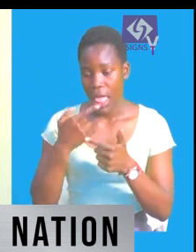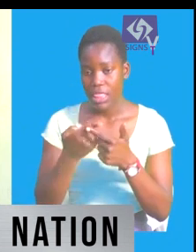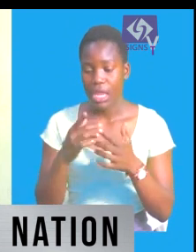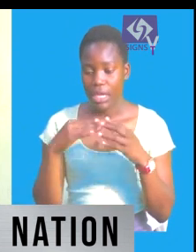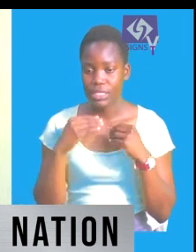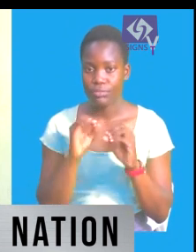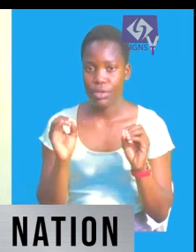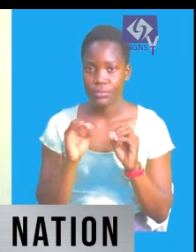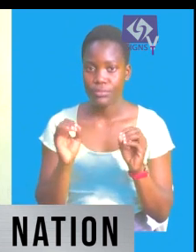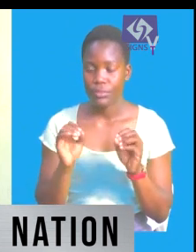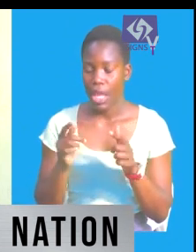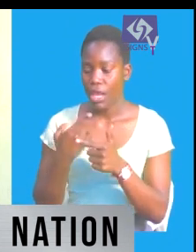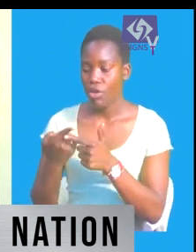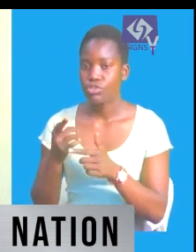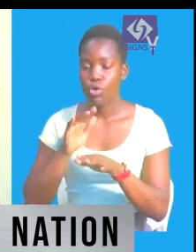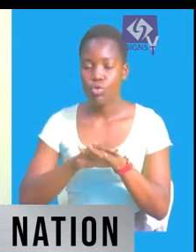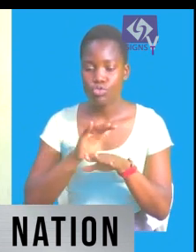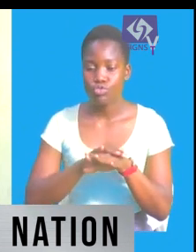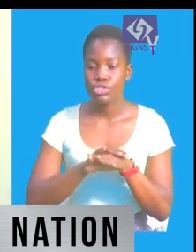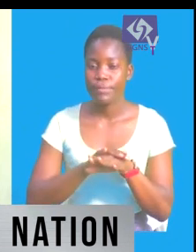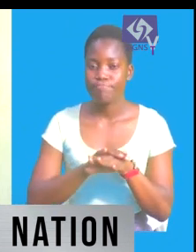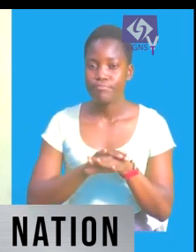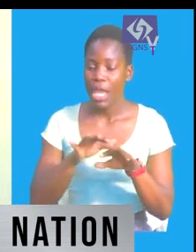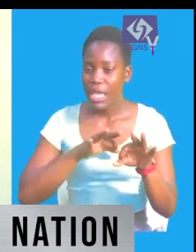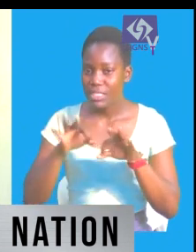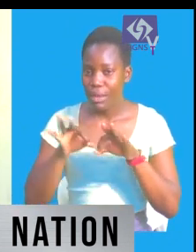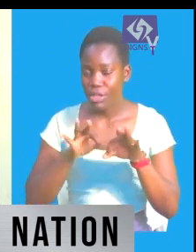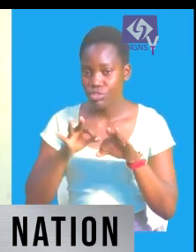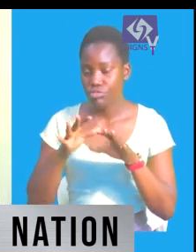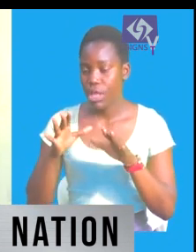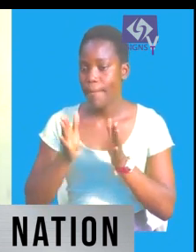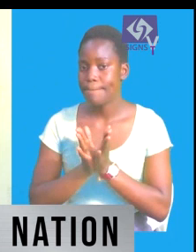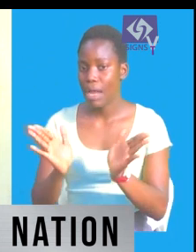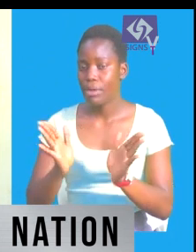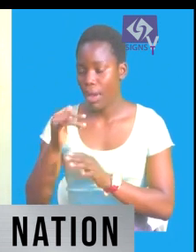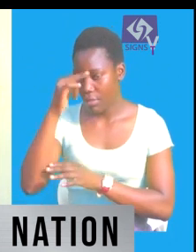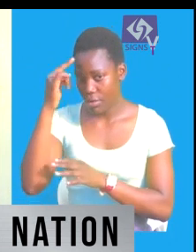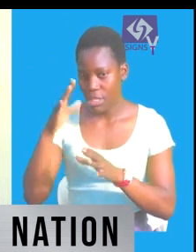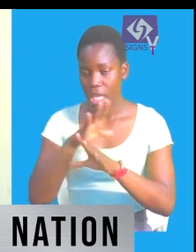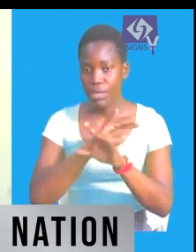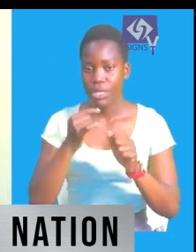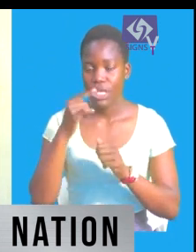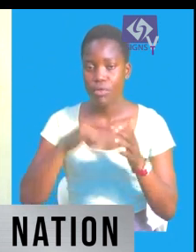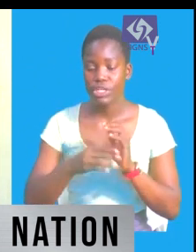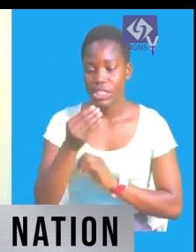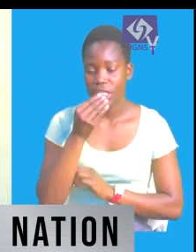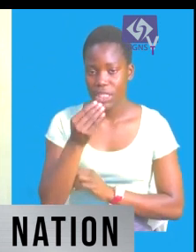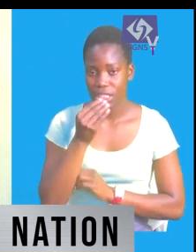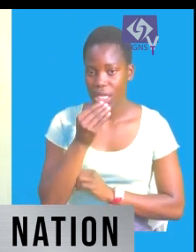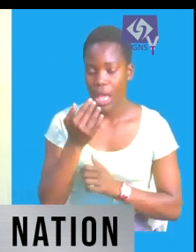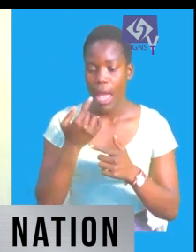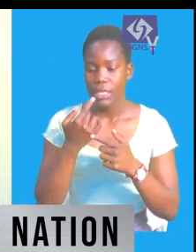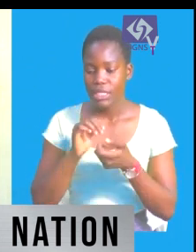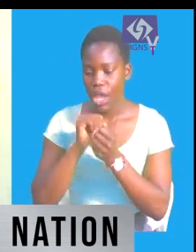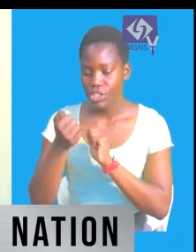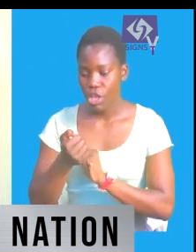of proper explanation to the public, because the president himself says he has eaten it and he has not turned into a